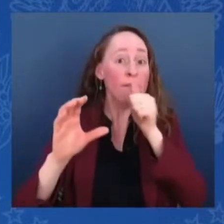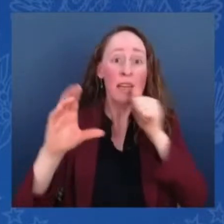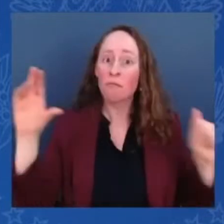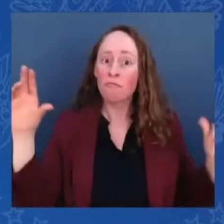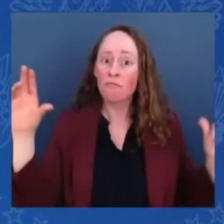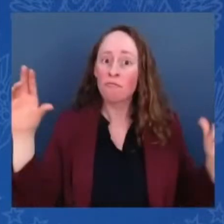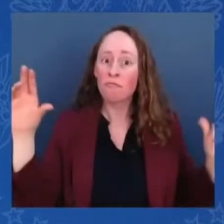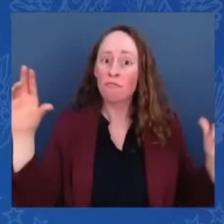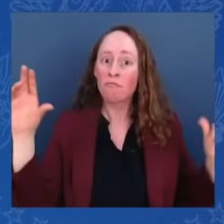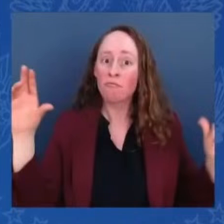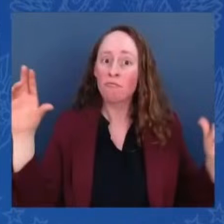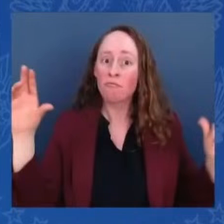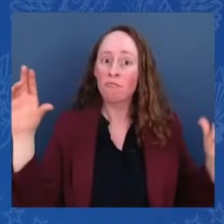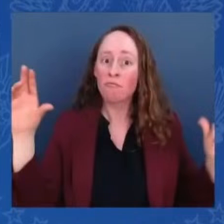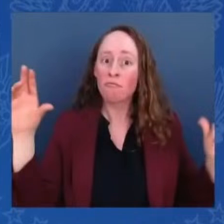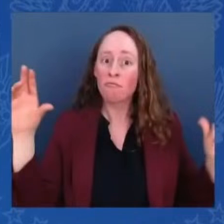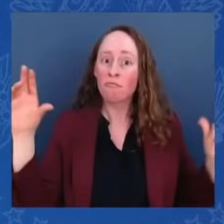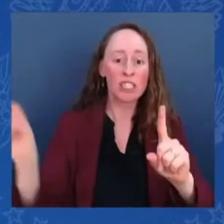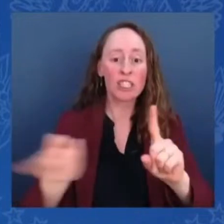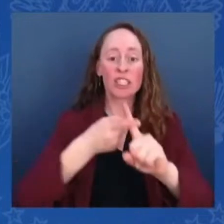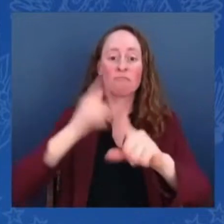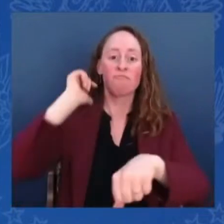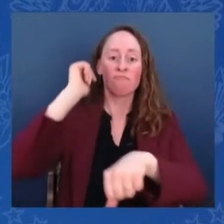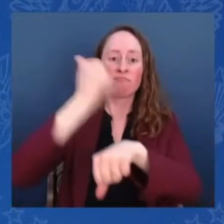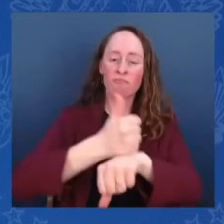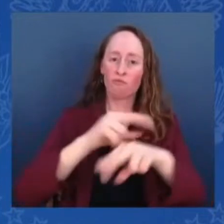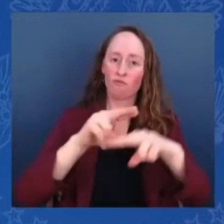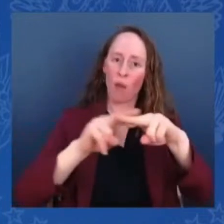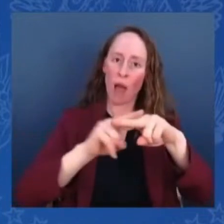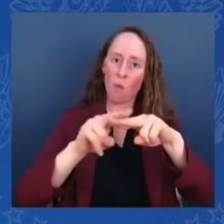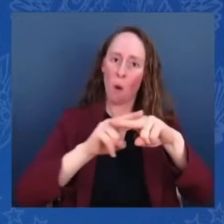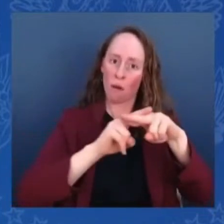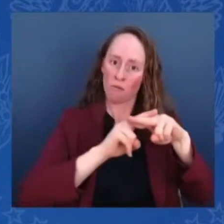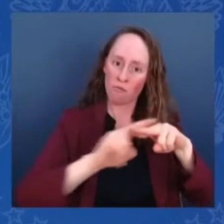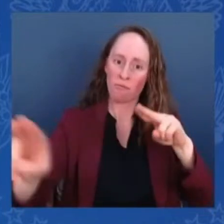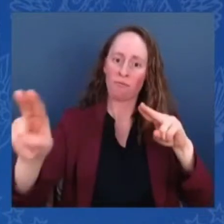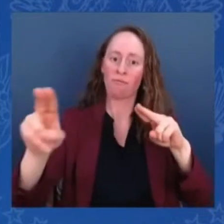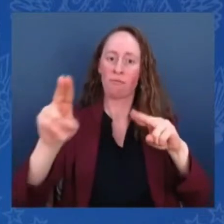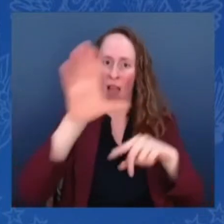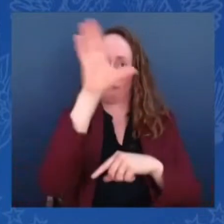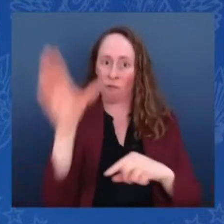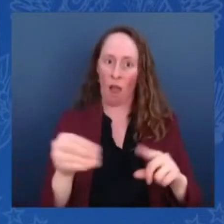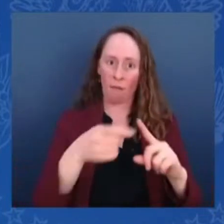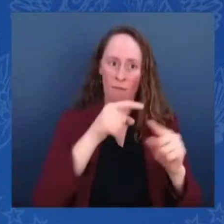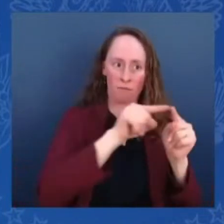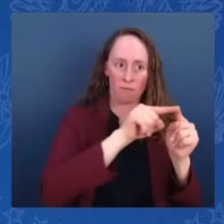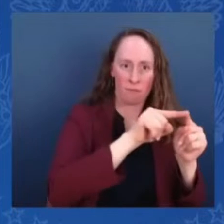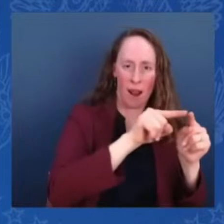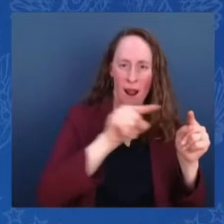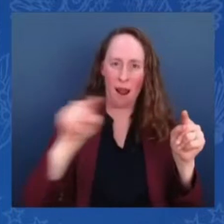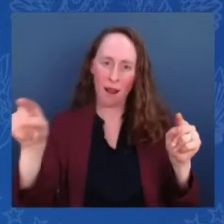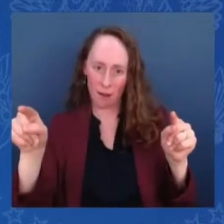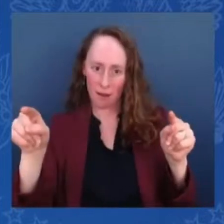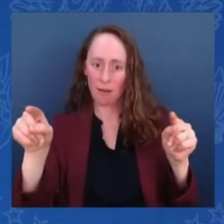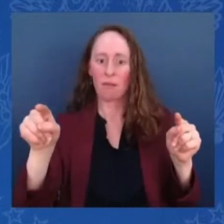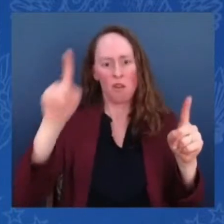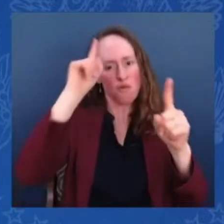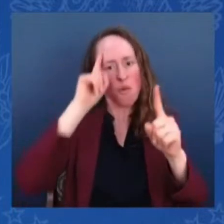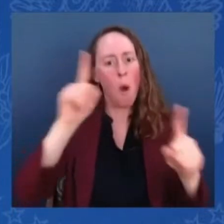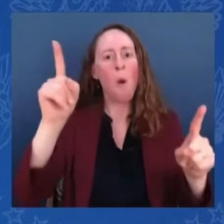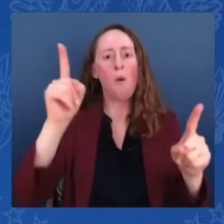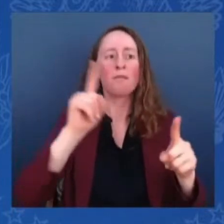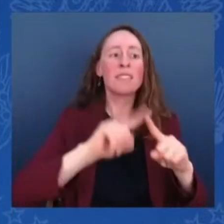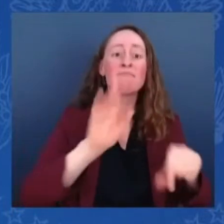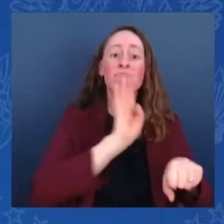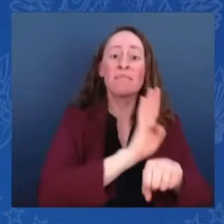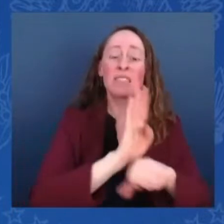railroad across Africa. It will significantly improve the economies of the region. Will help farmers transport crops in